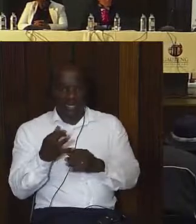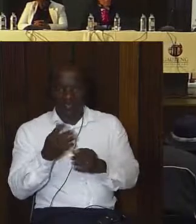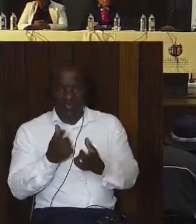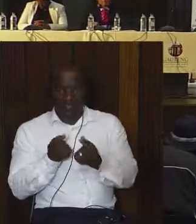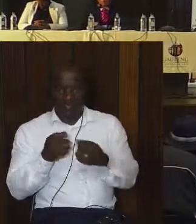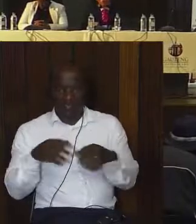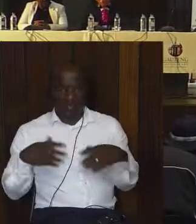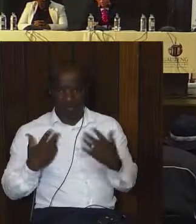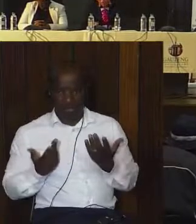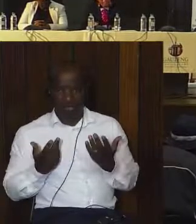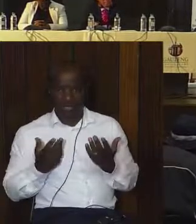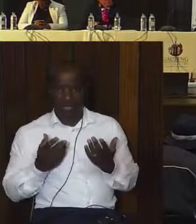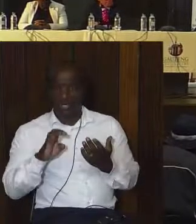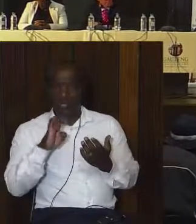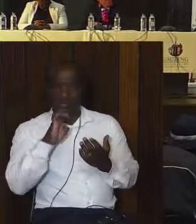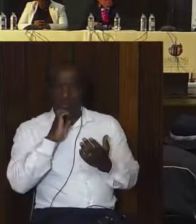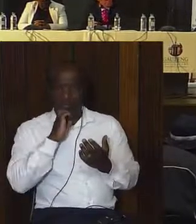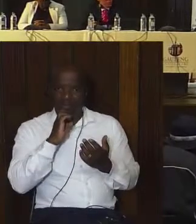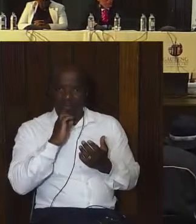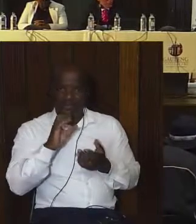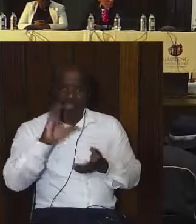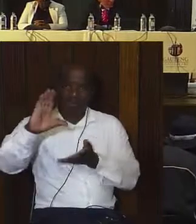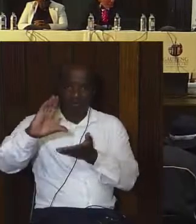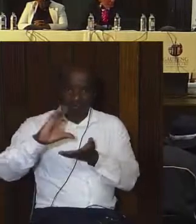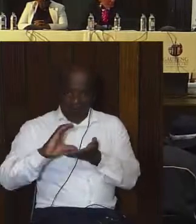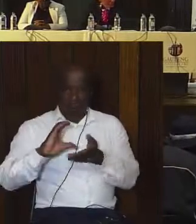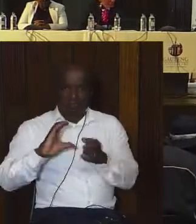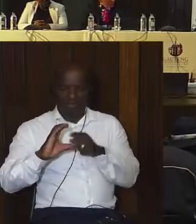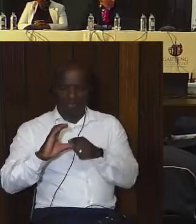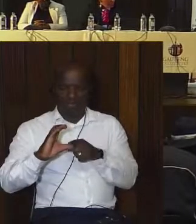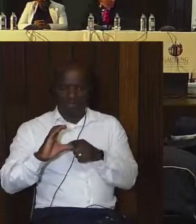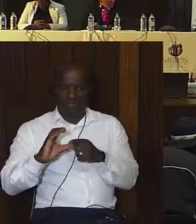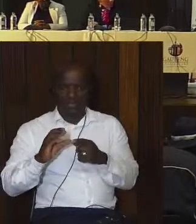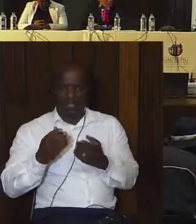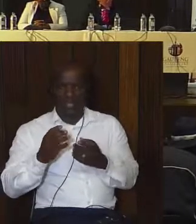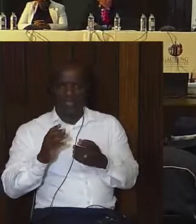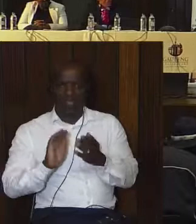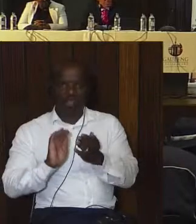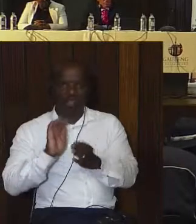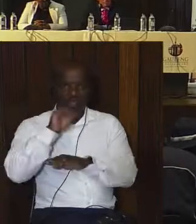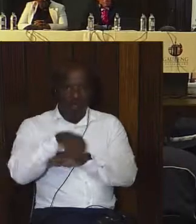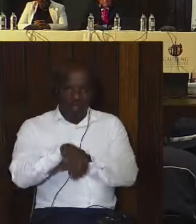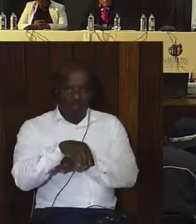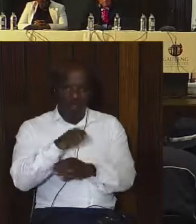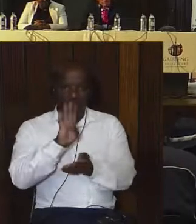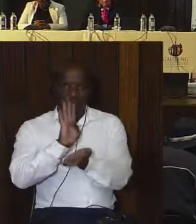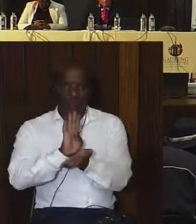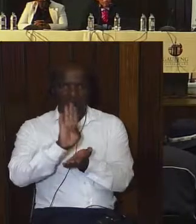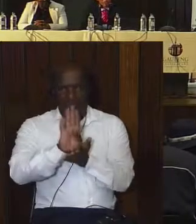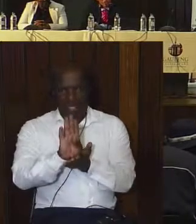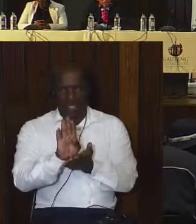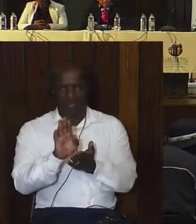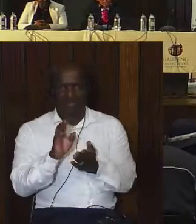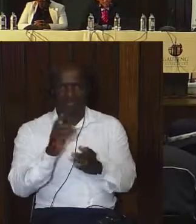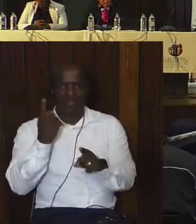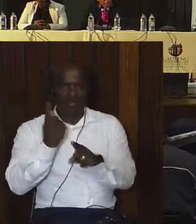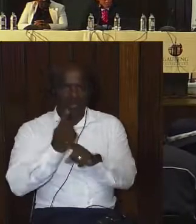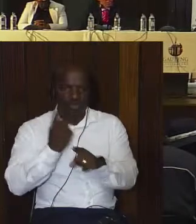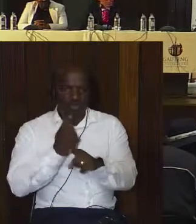we can sit with huge under expenditure where it can actually get over R1 billion. So there is a need for us to review our